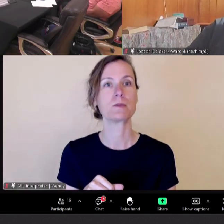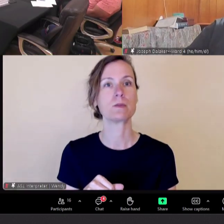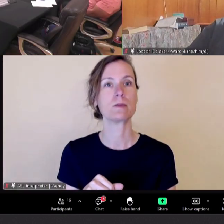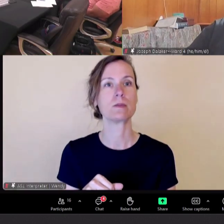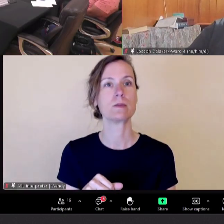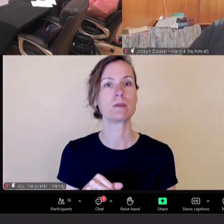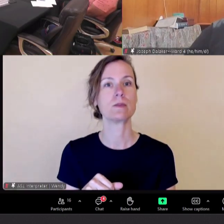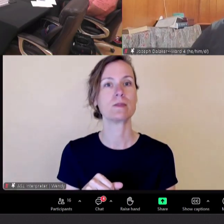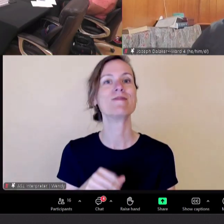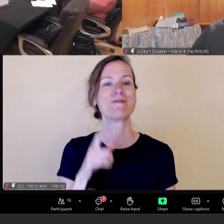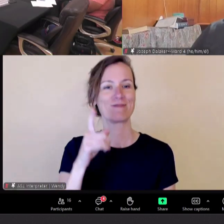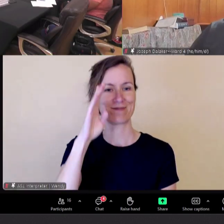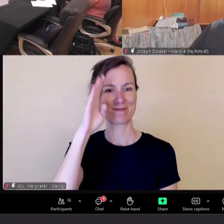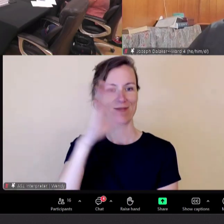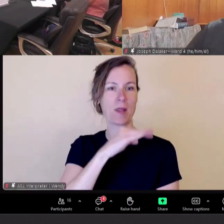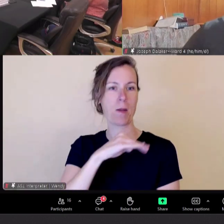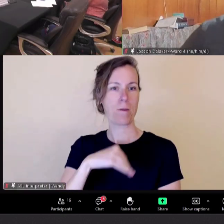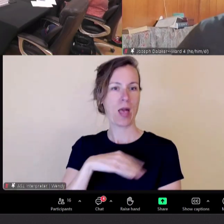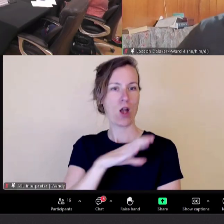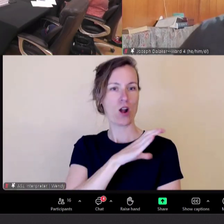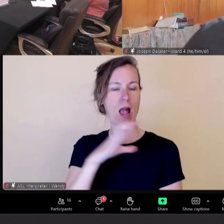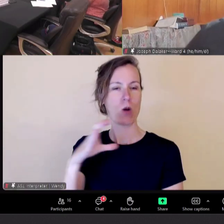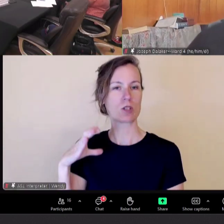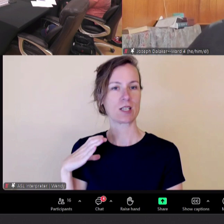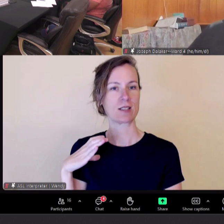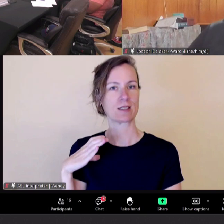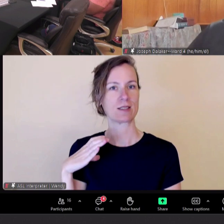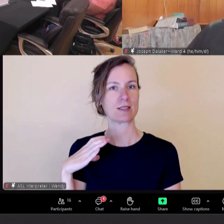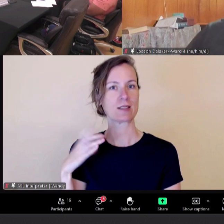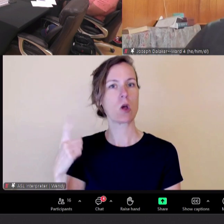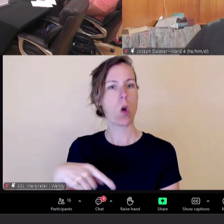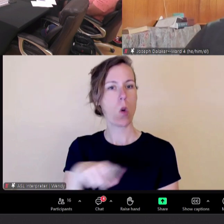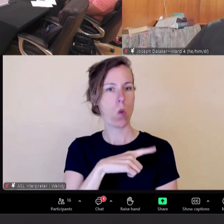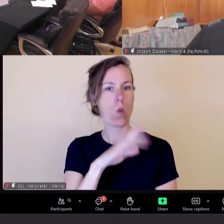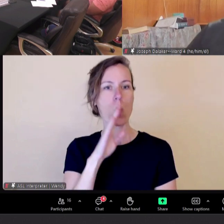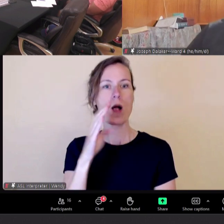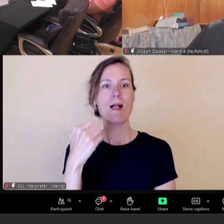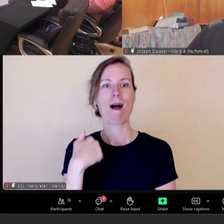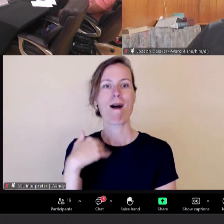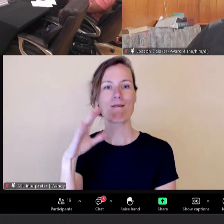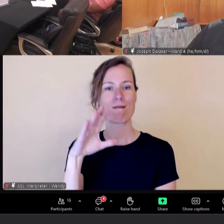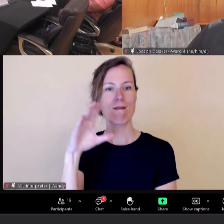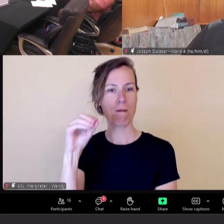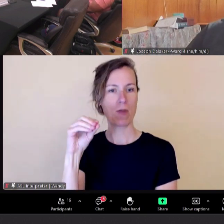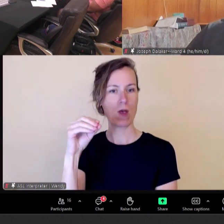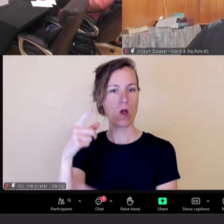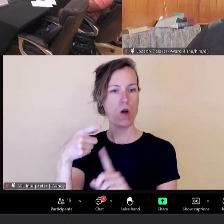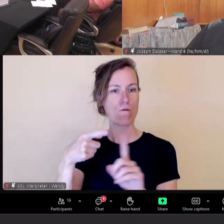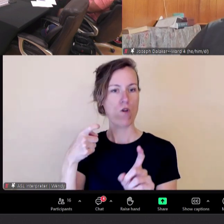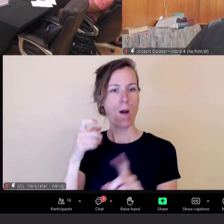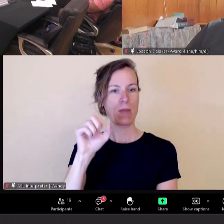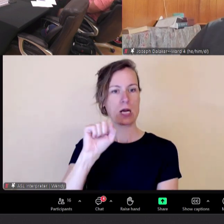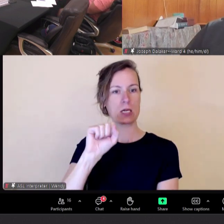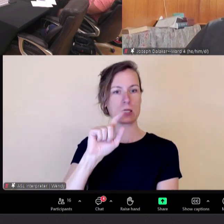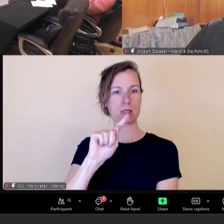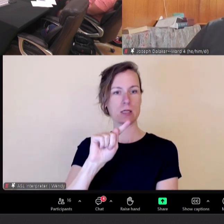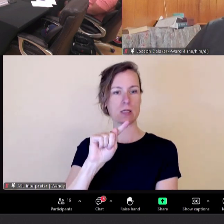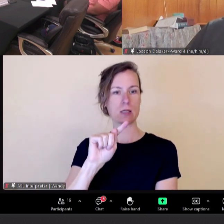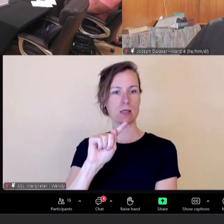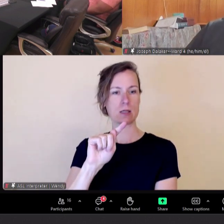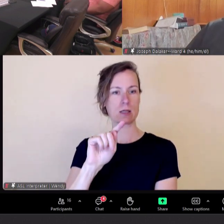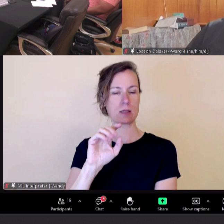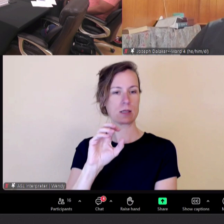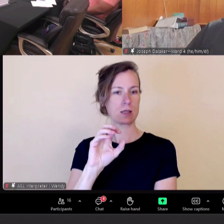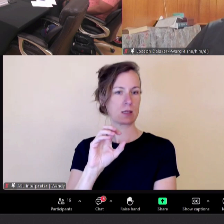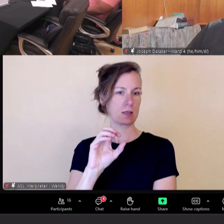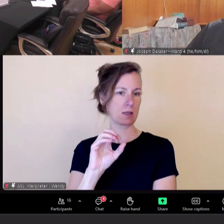Okay, Mayor and Council, we will have the vendor from the stock sign come up